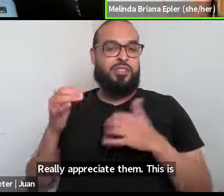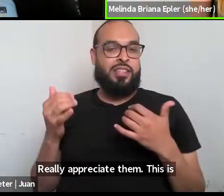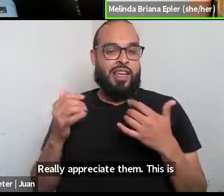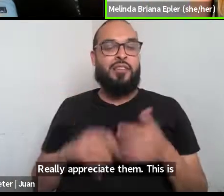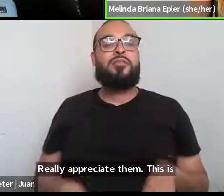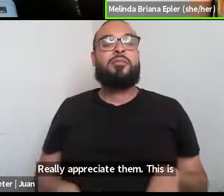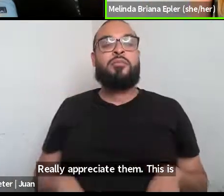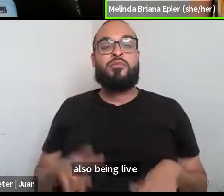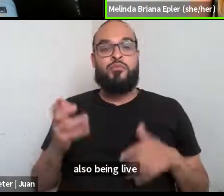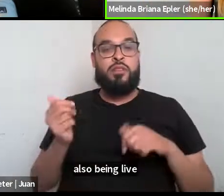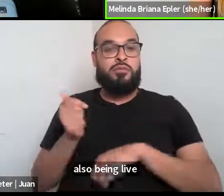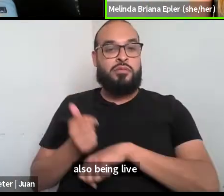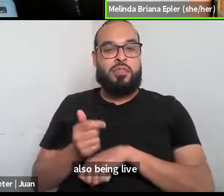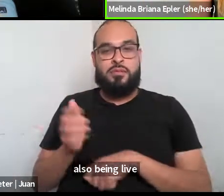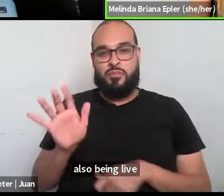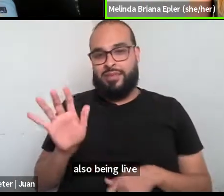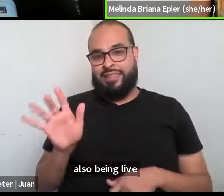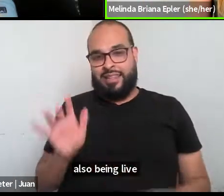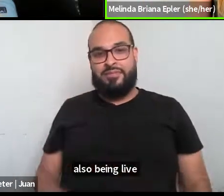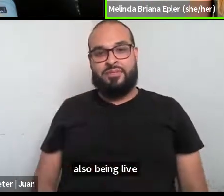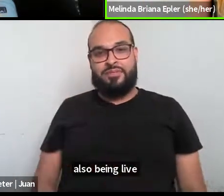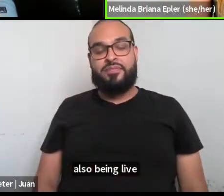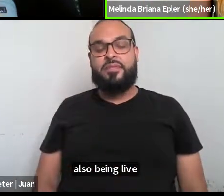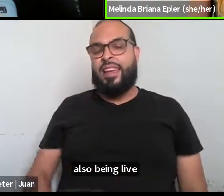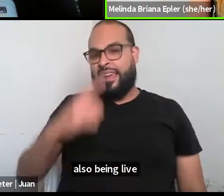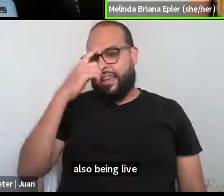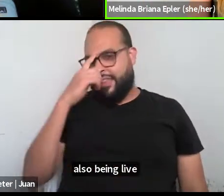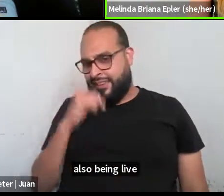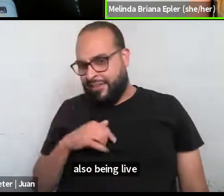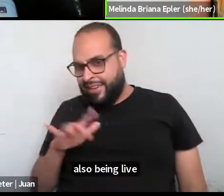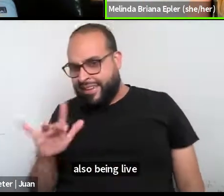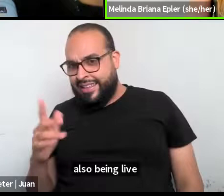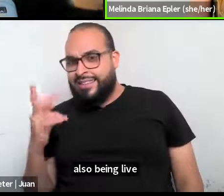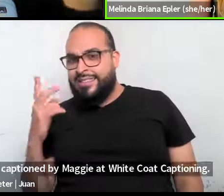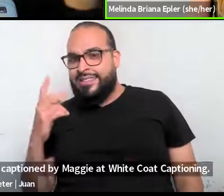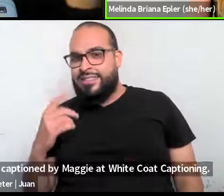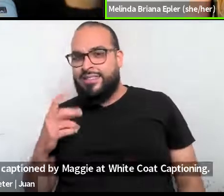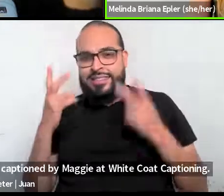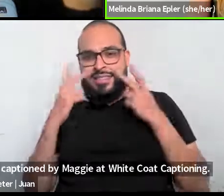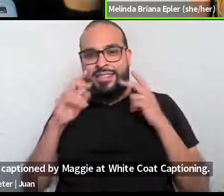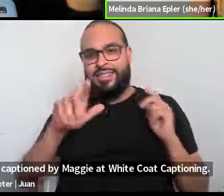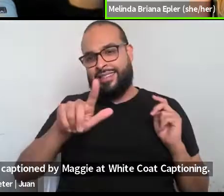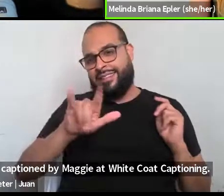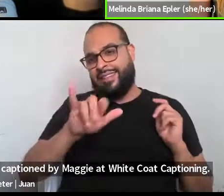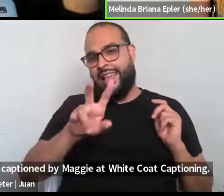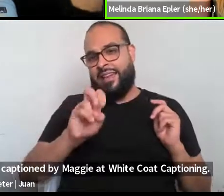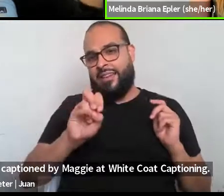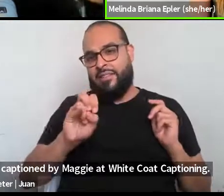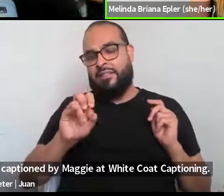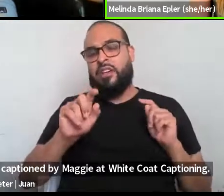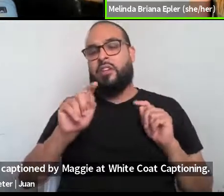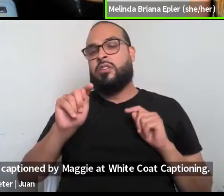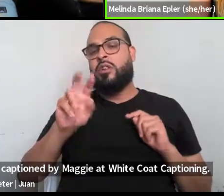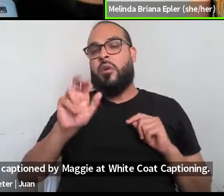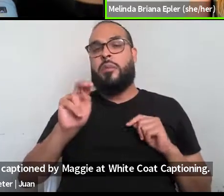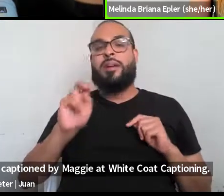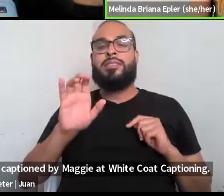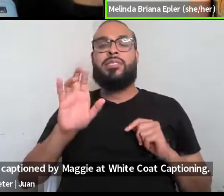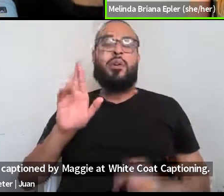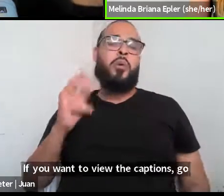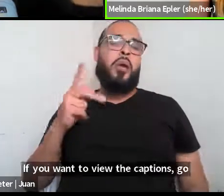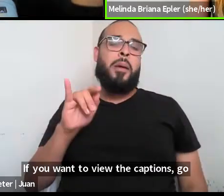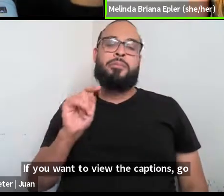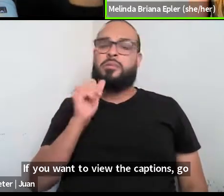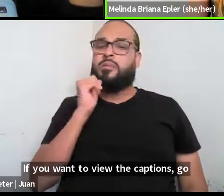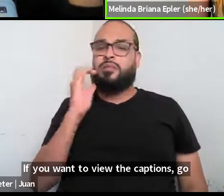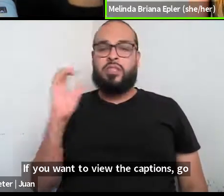Zoom screen and just click on, I think it says now live transcript, not closed captioning. It might be different on different screens.